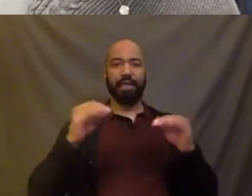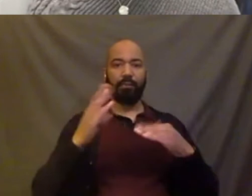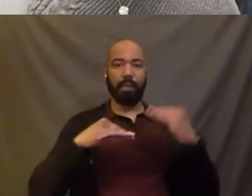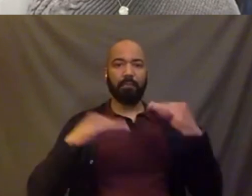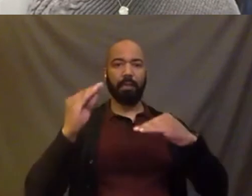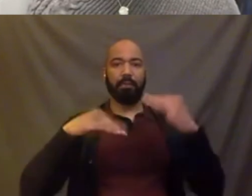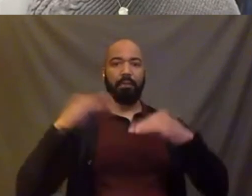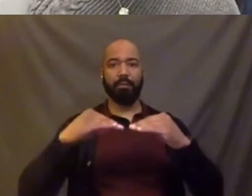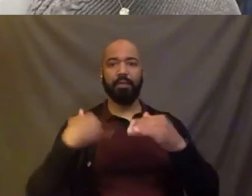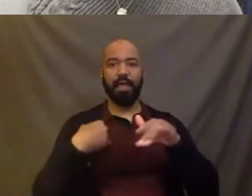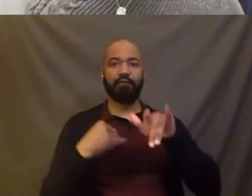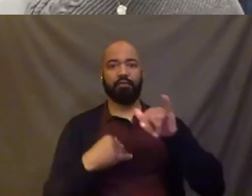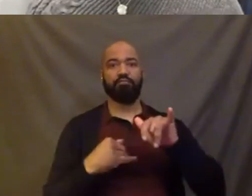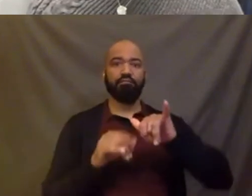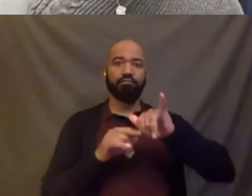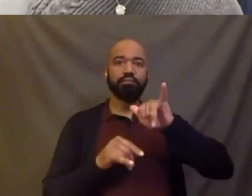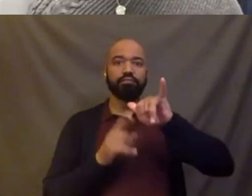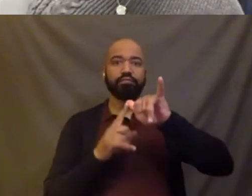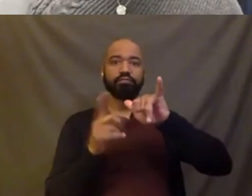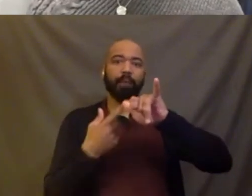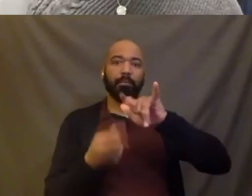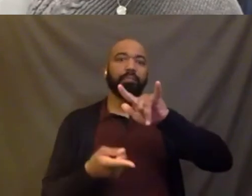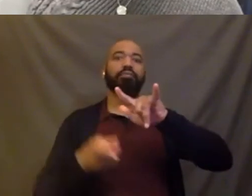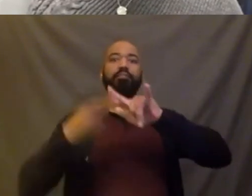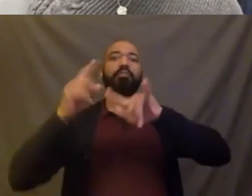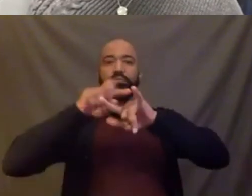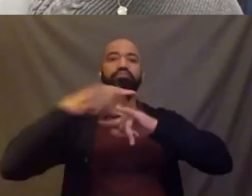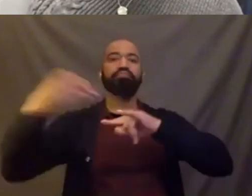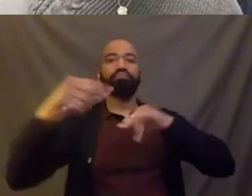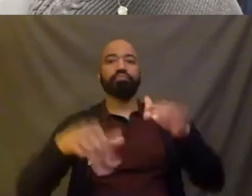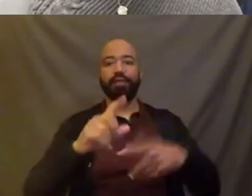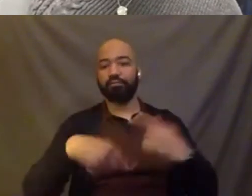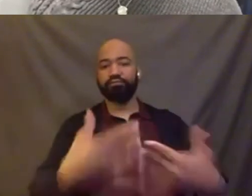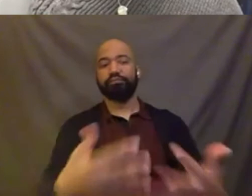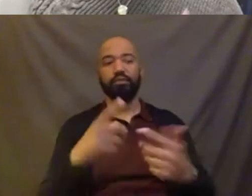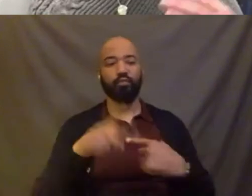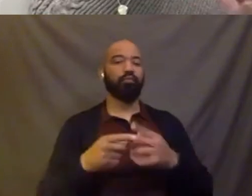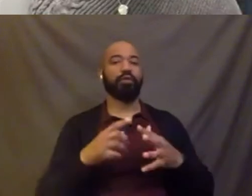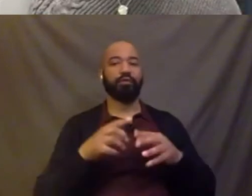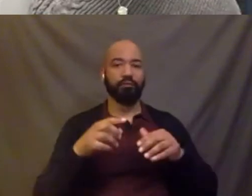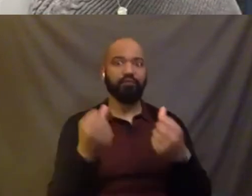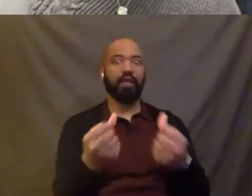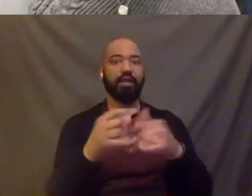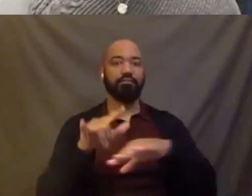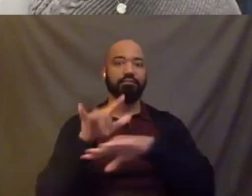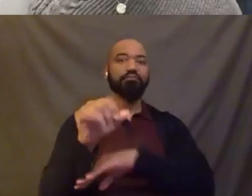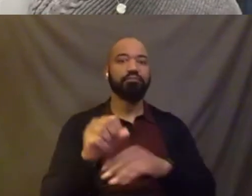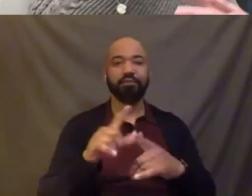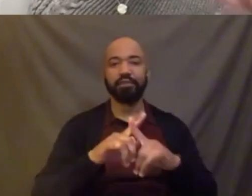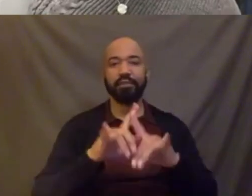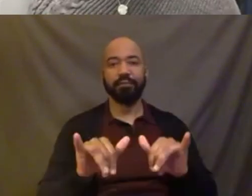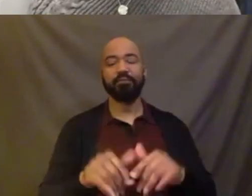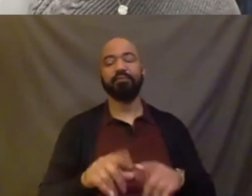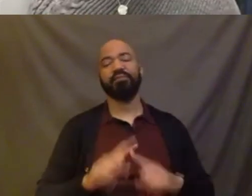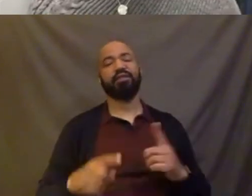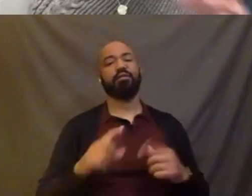we feel pretty confident about. But even now, things are changing. And I think with the J&J pause, what